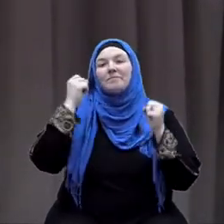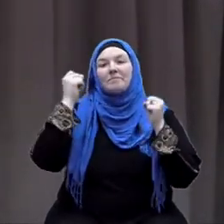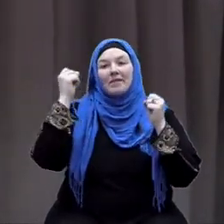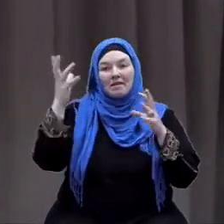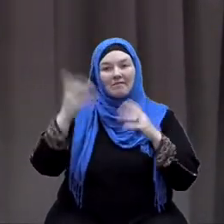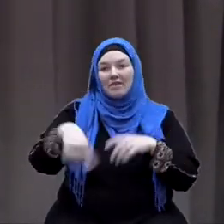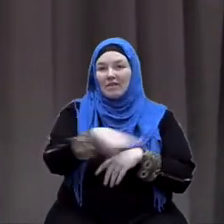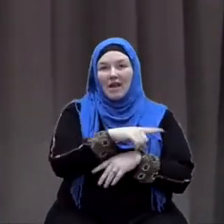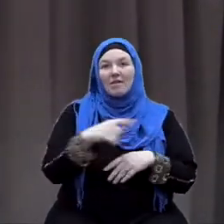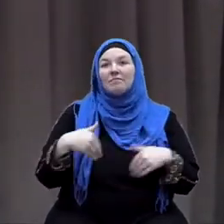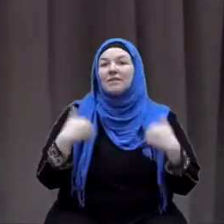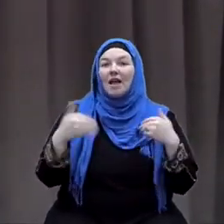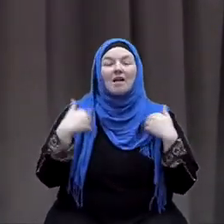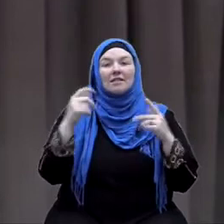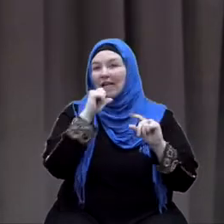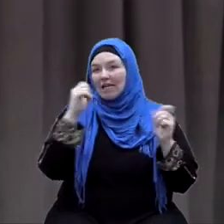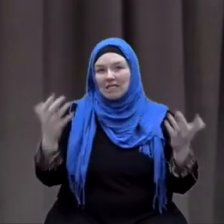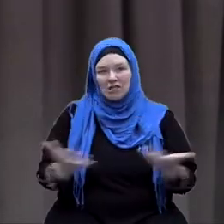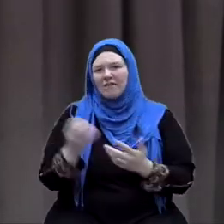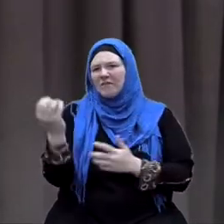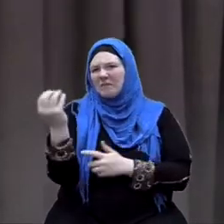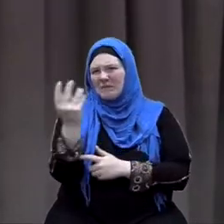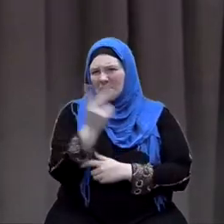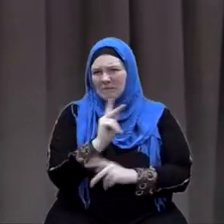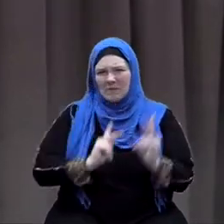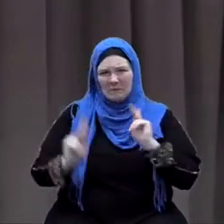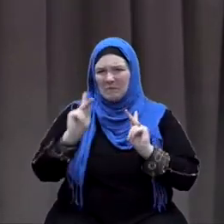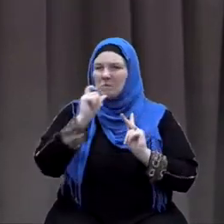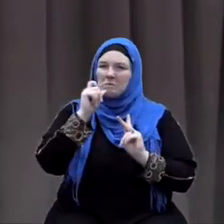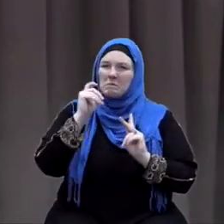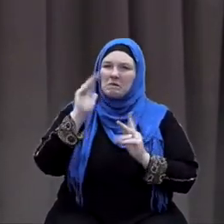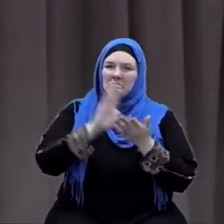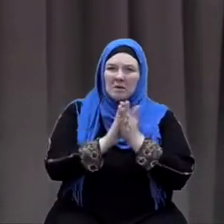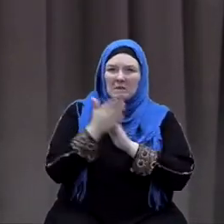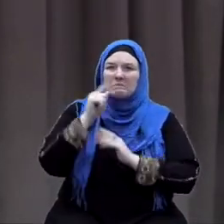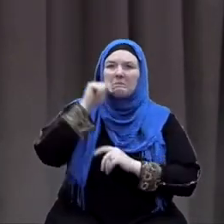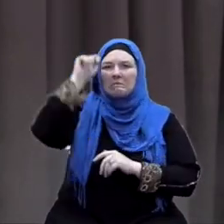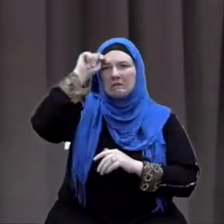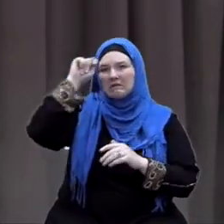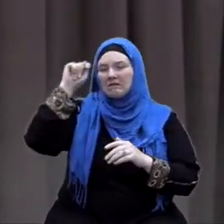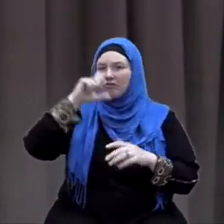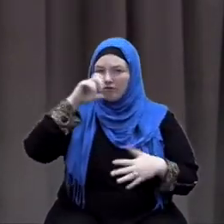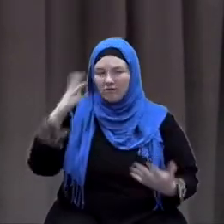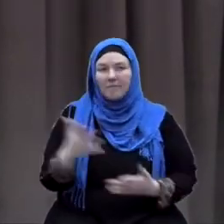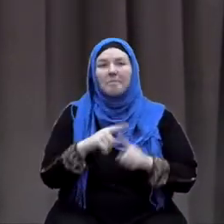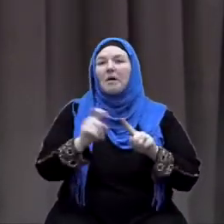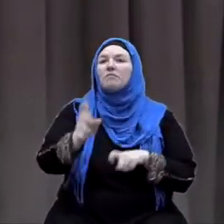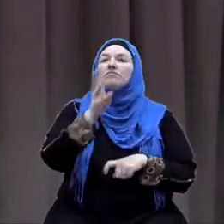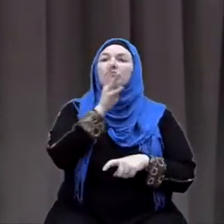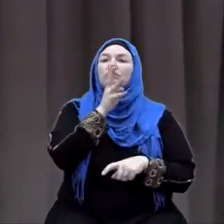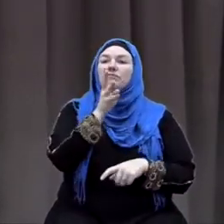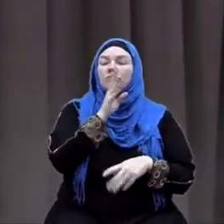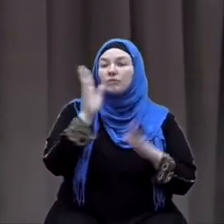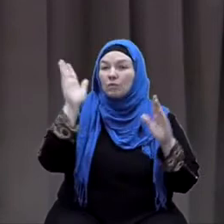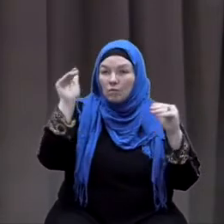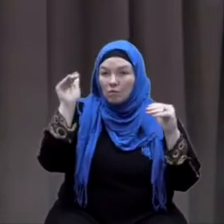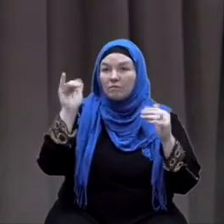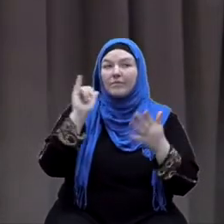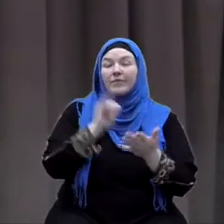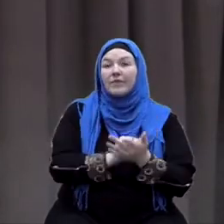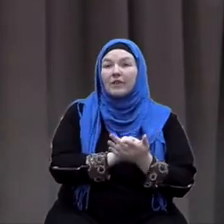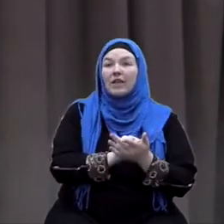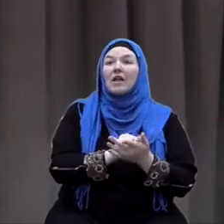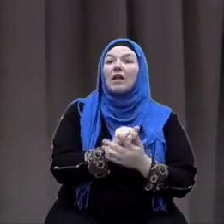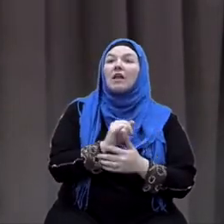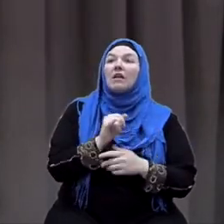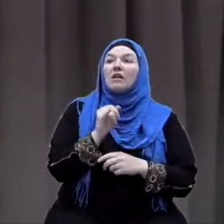of them, are not here. We have few of them, but I am talking to them on the hope that at least you